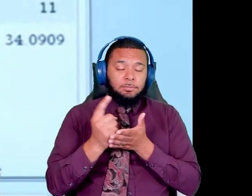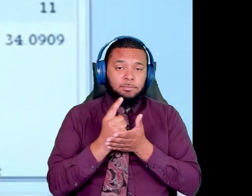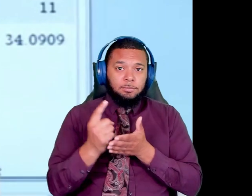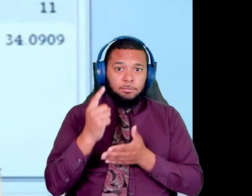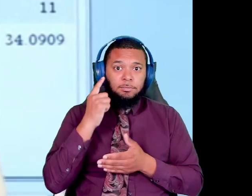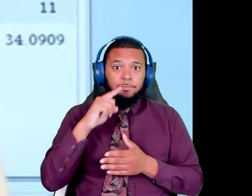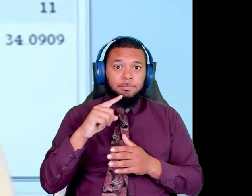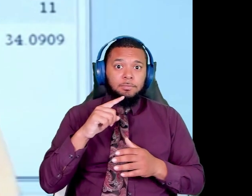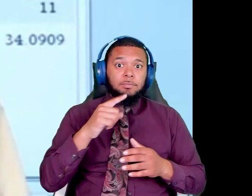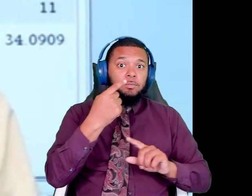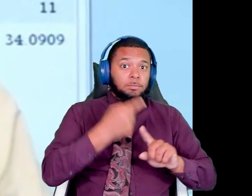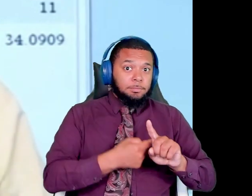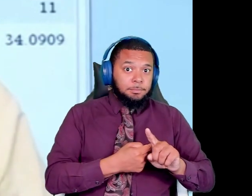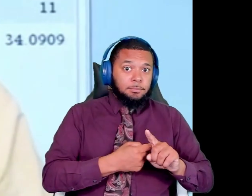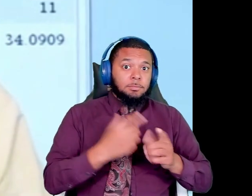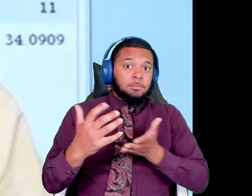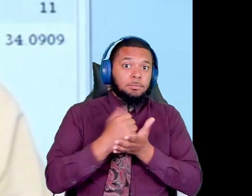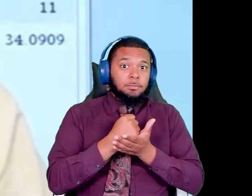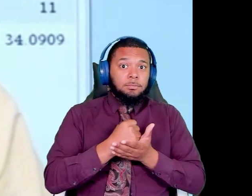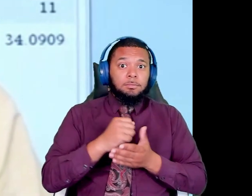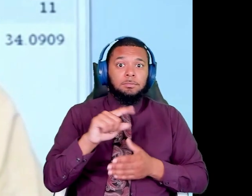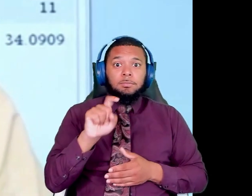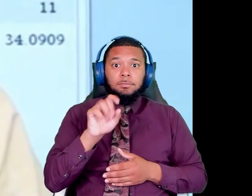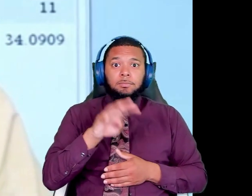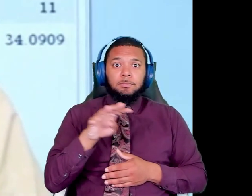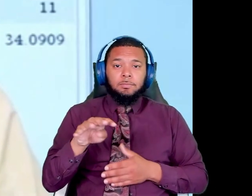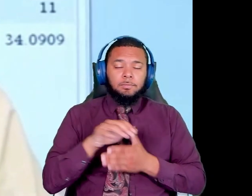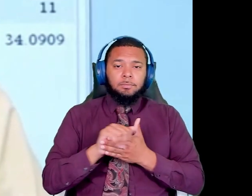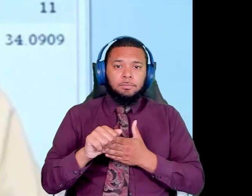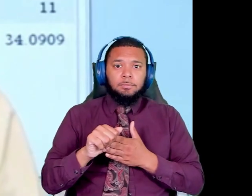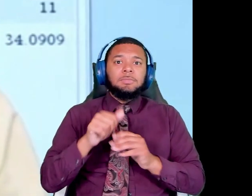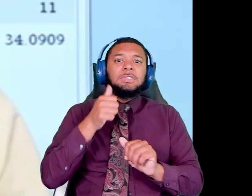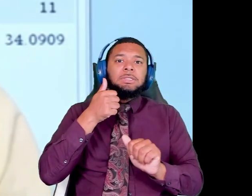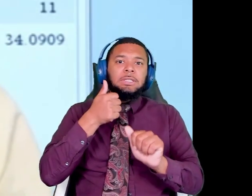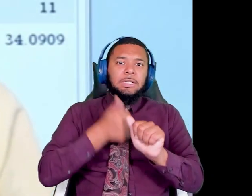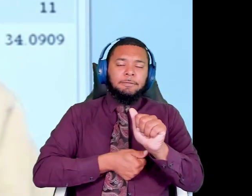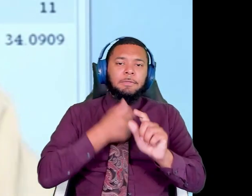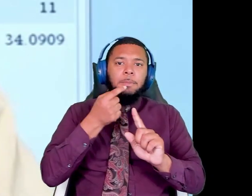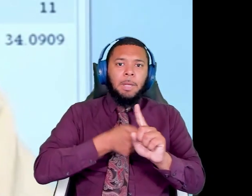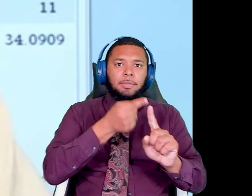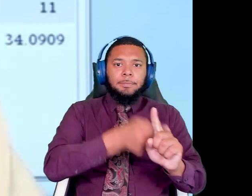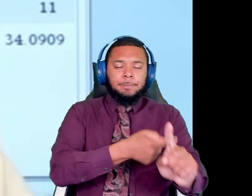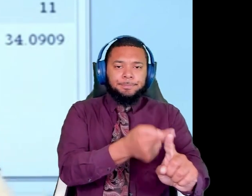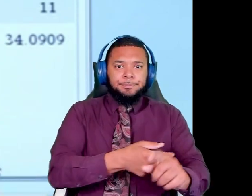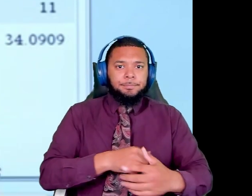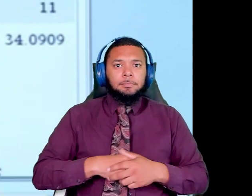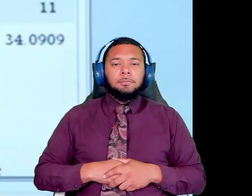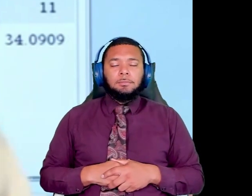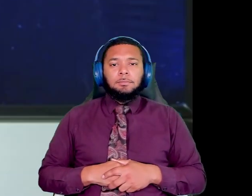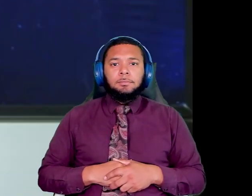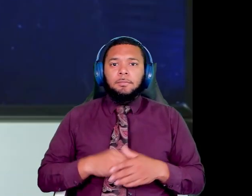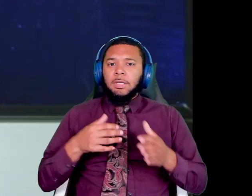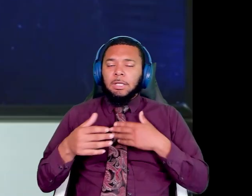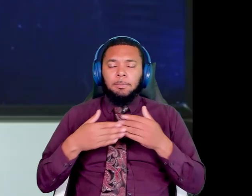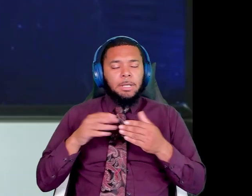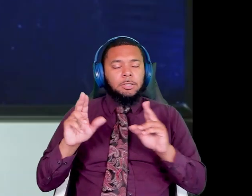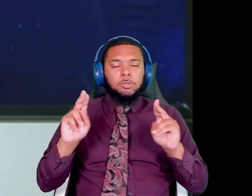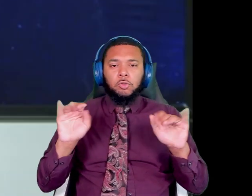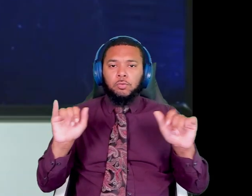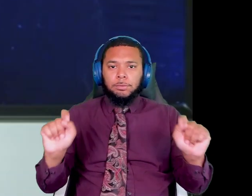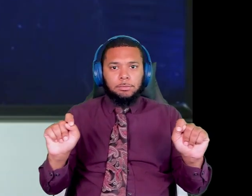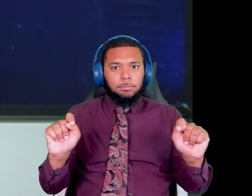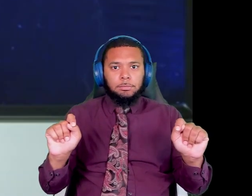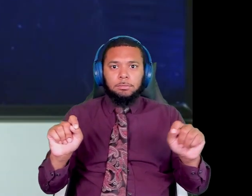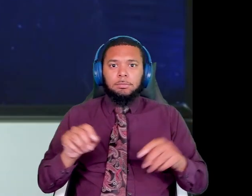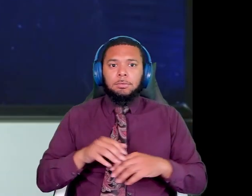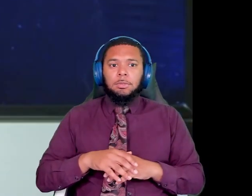make $144 every month. Okay? No matter what kind of unit you're working with, look at